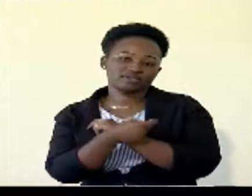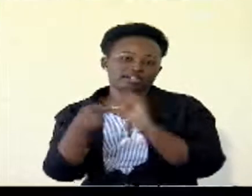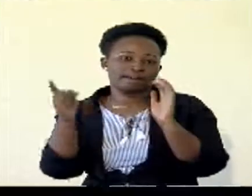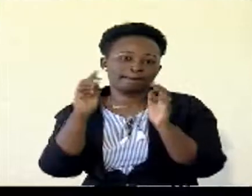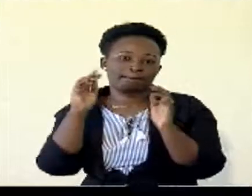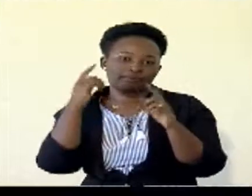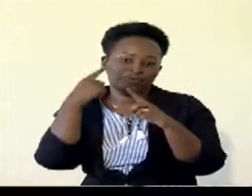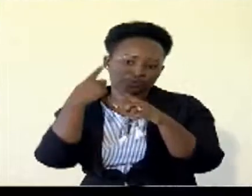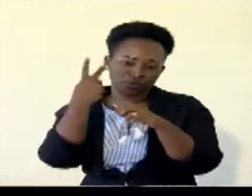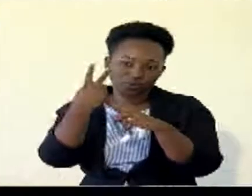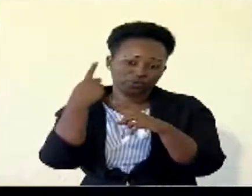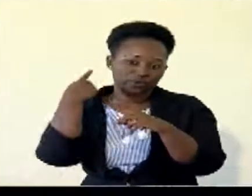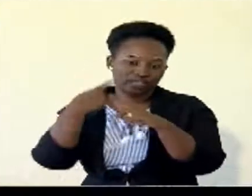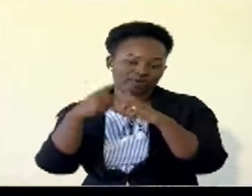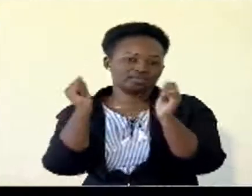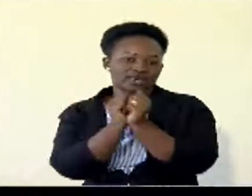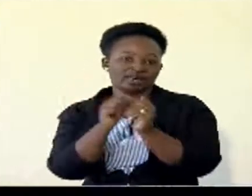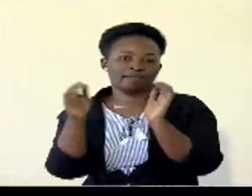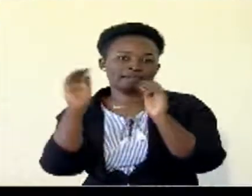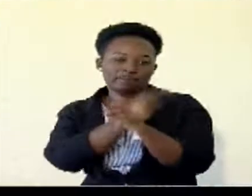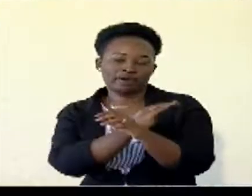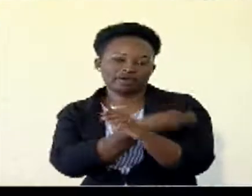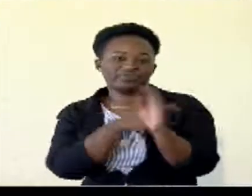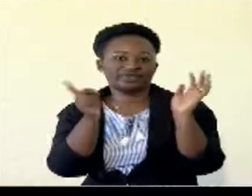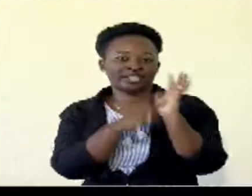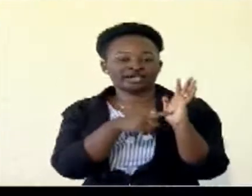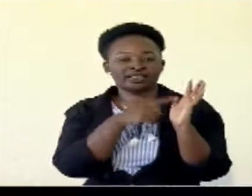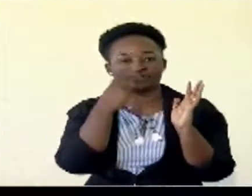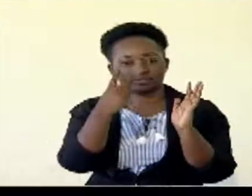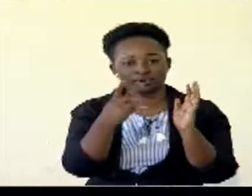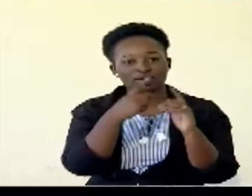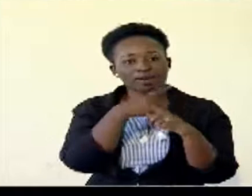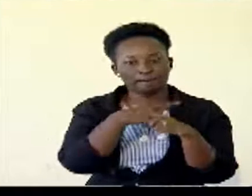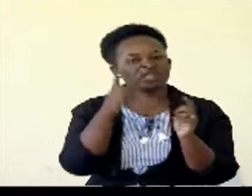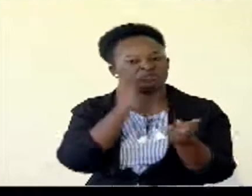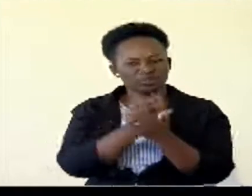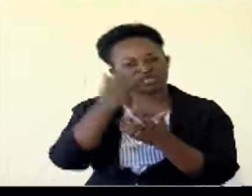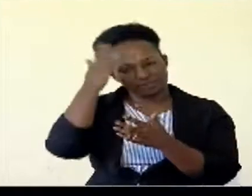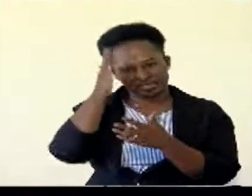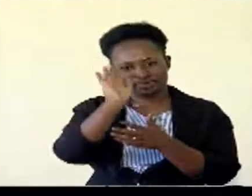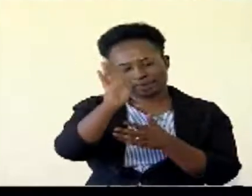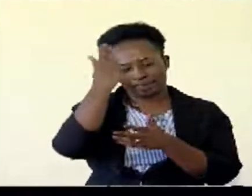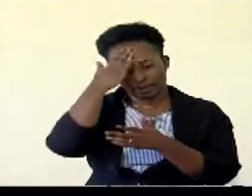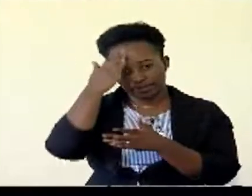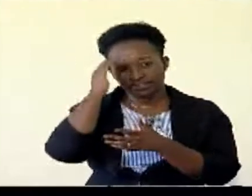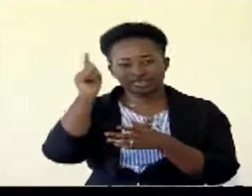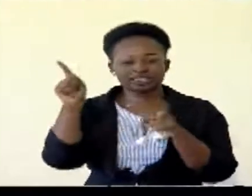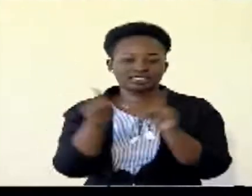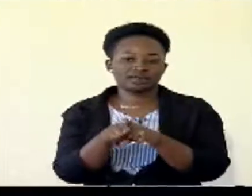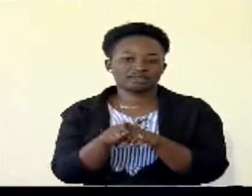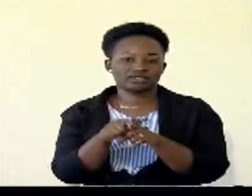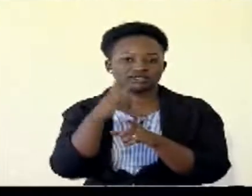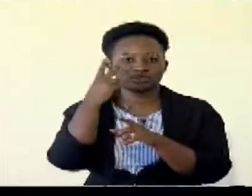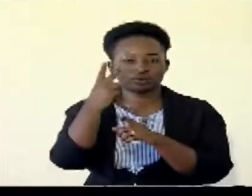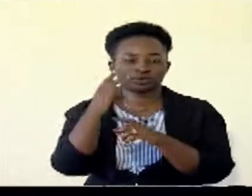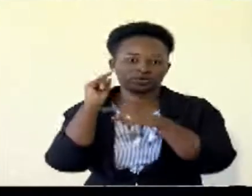power negative 2. And by the way, if you didn't know, but of course I know you covered this. This is the same as 2,